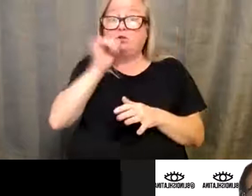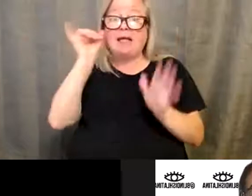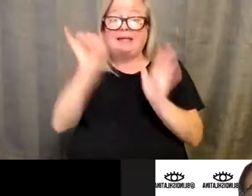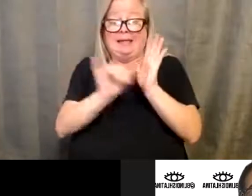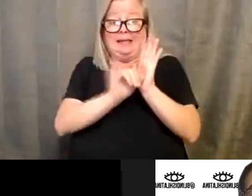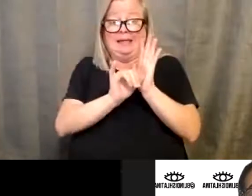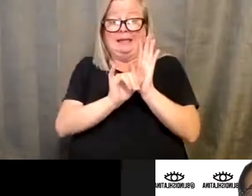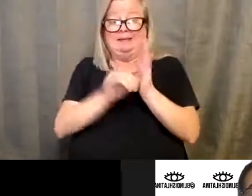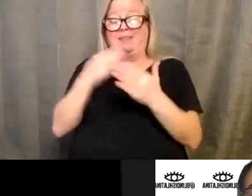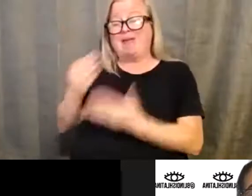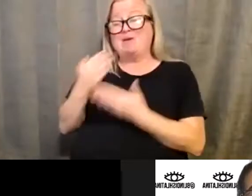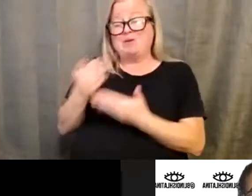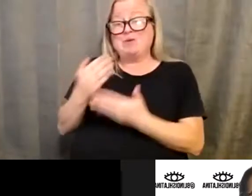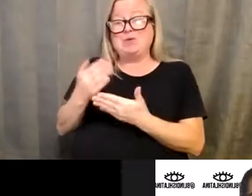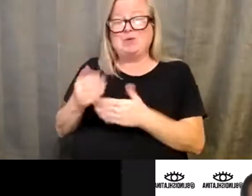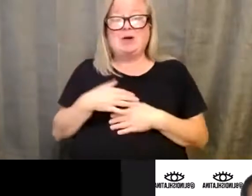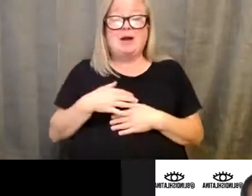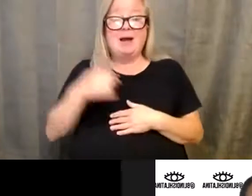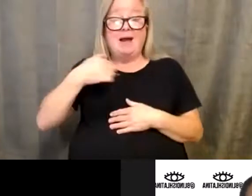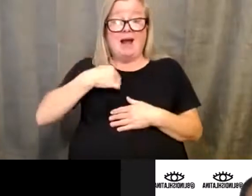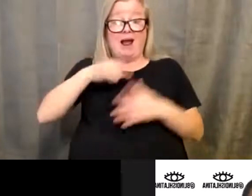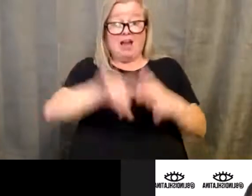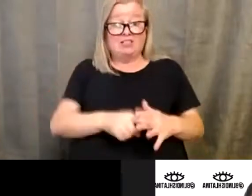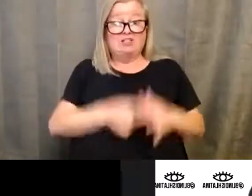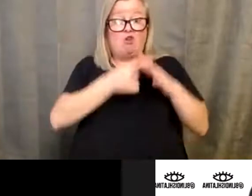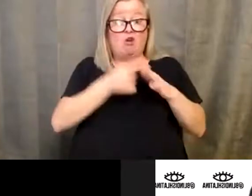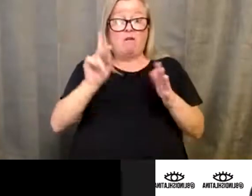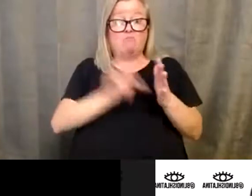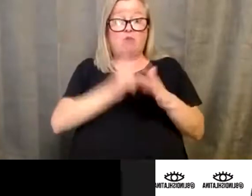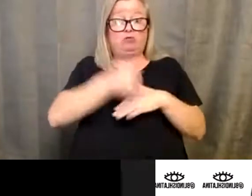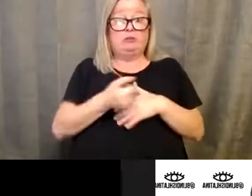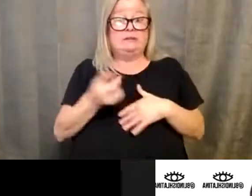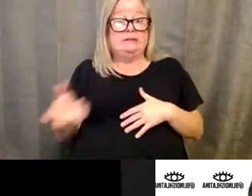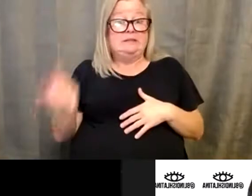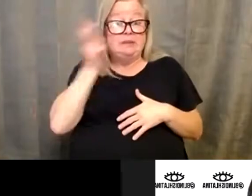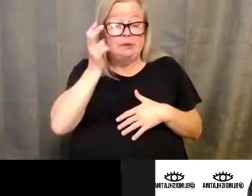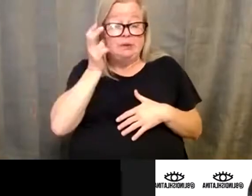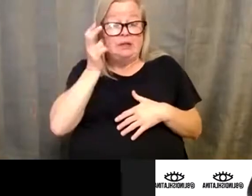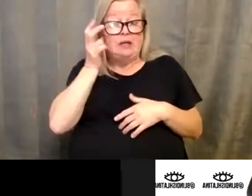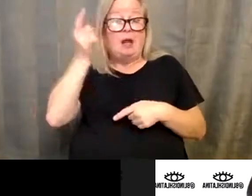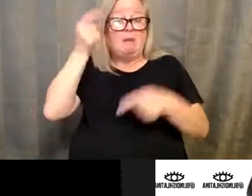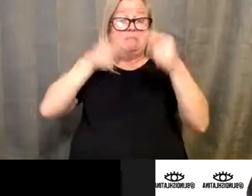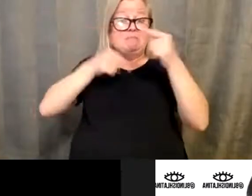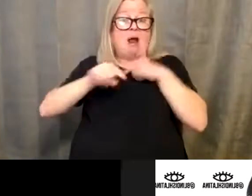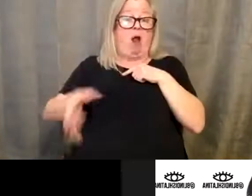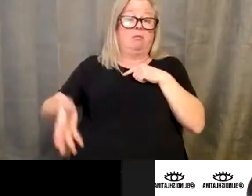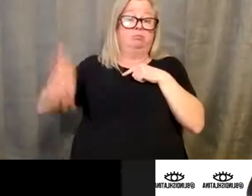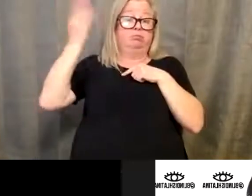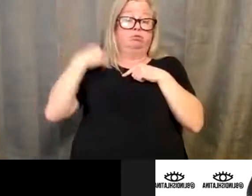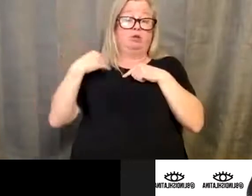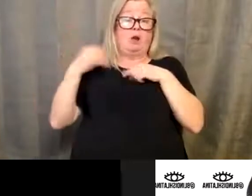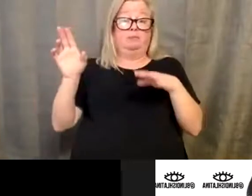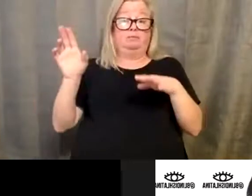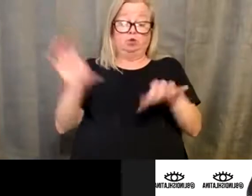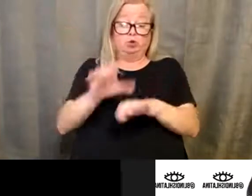you, Katarina. So I started Project Hearing back when I was doing my master's